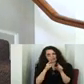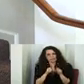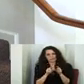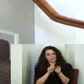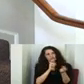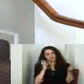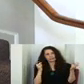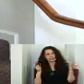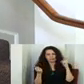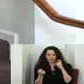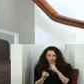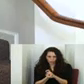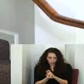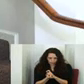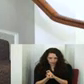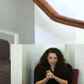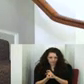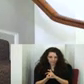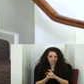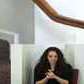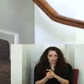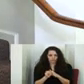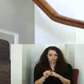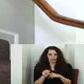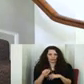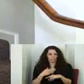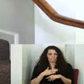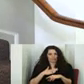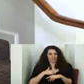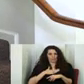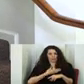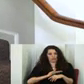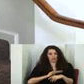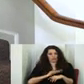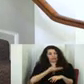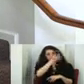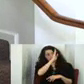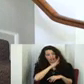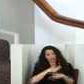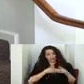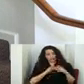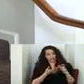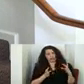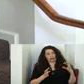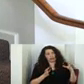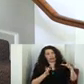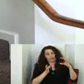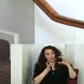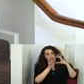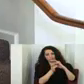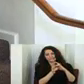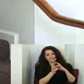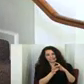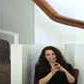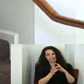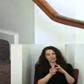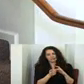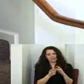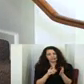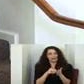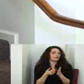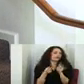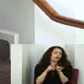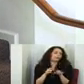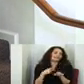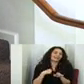something changes so that my will and God's will are then in sync. And often it means that I have to change